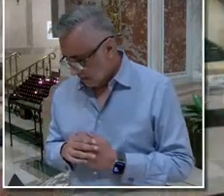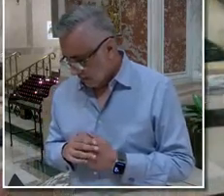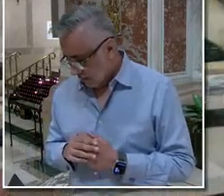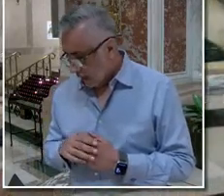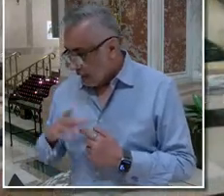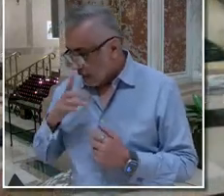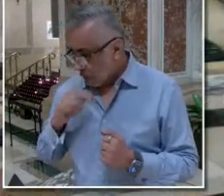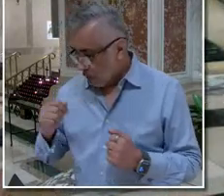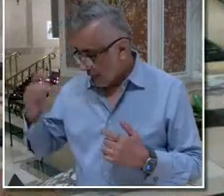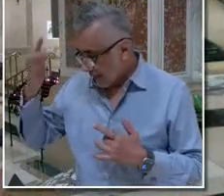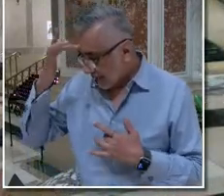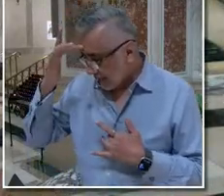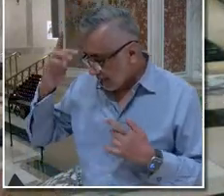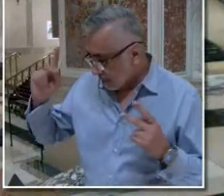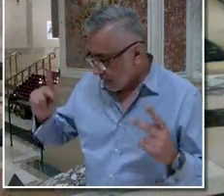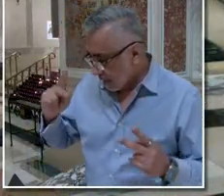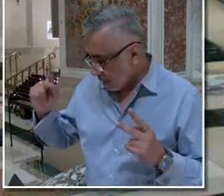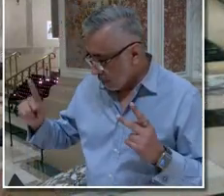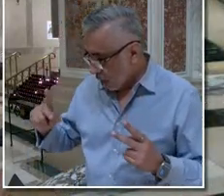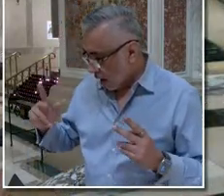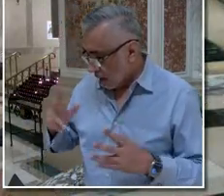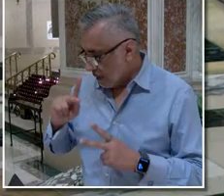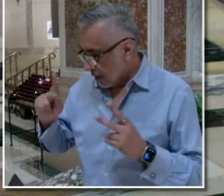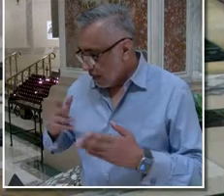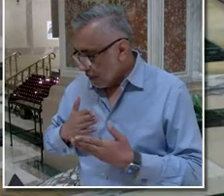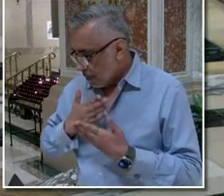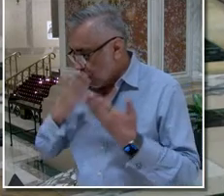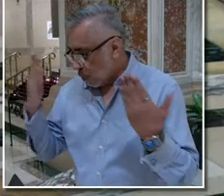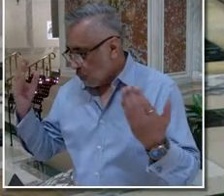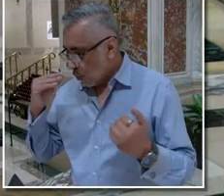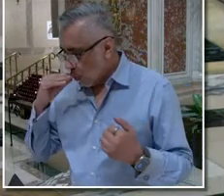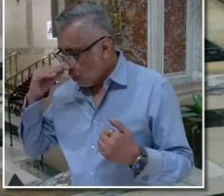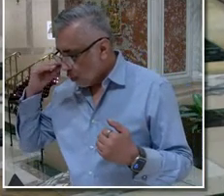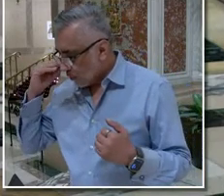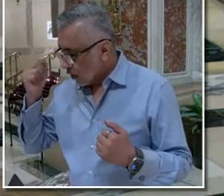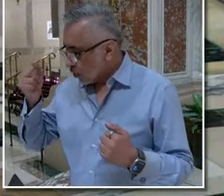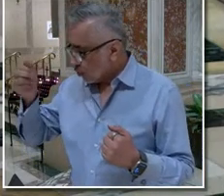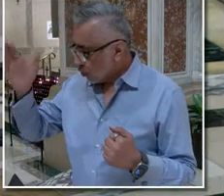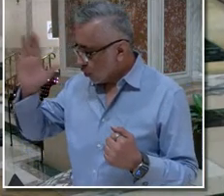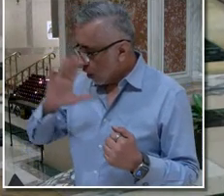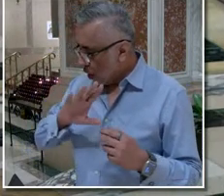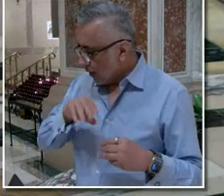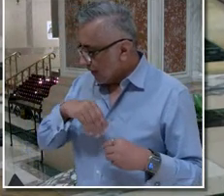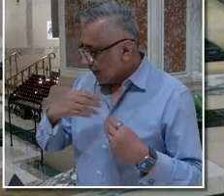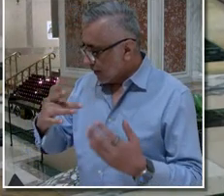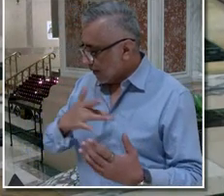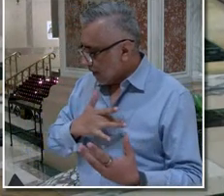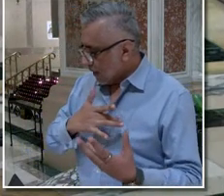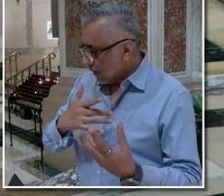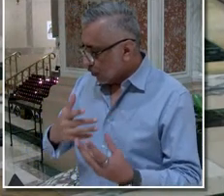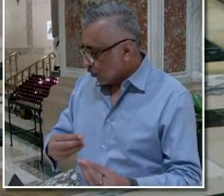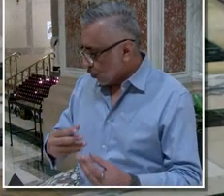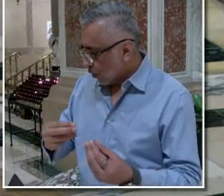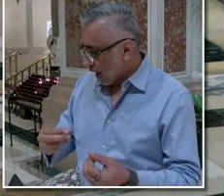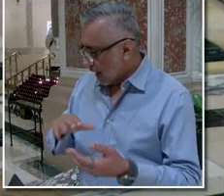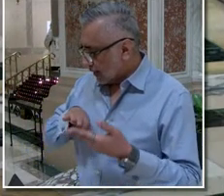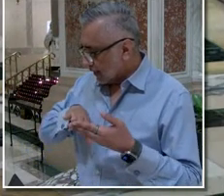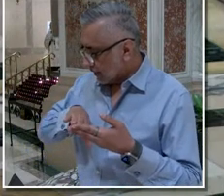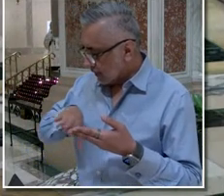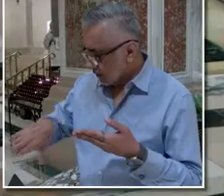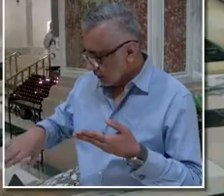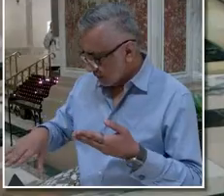eleison. Por los enfermos y moribundos, para que Dios les otorgue misericordia y